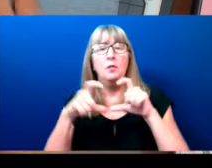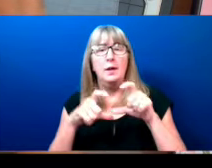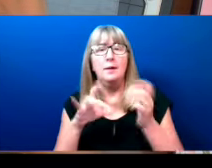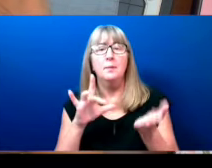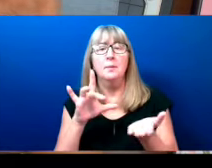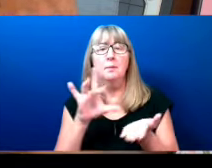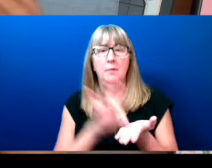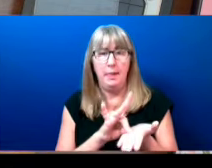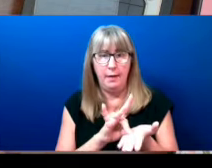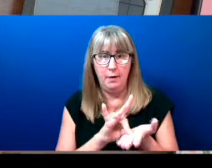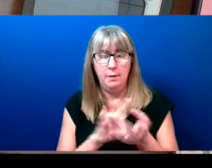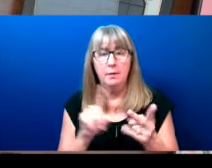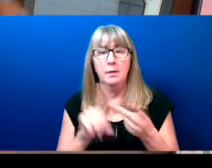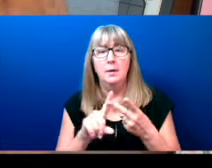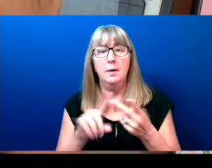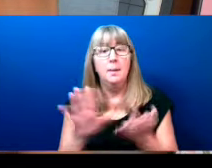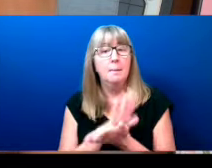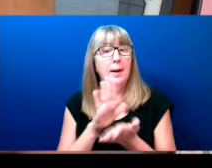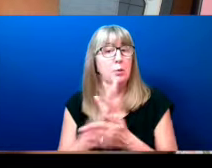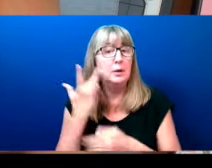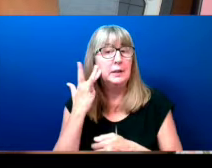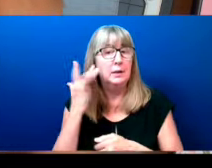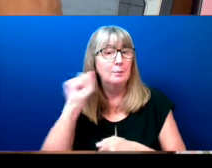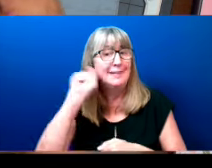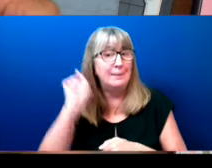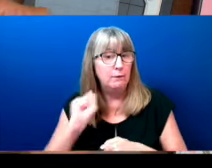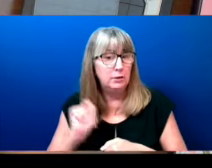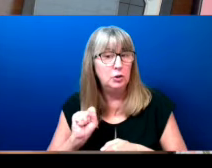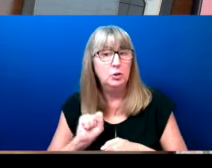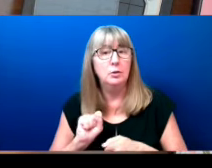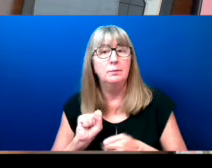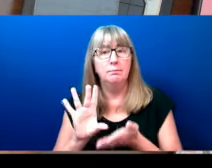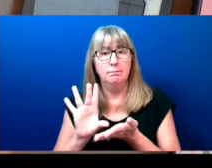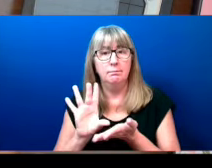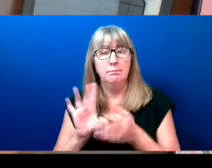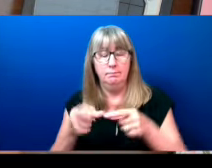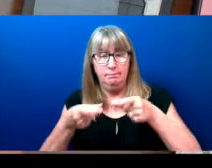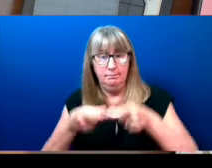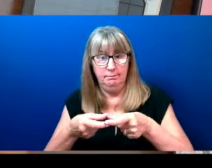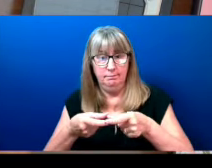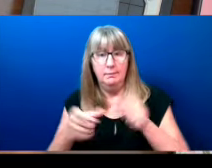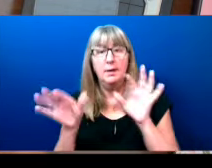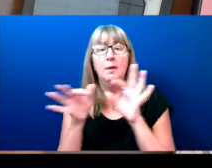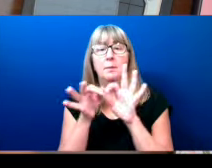snowflake. I cut down a piece of silver paper with my sentiment.